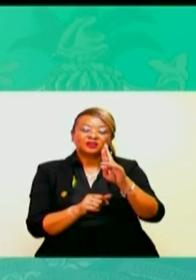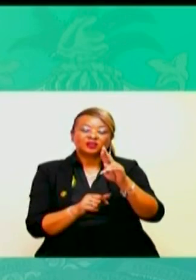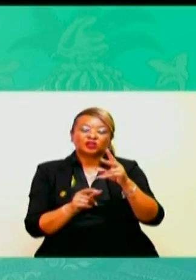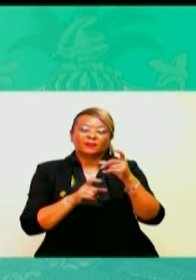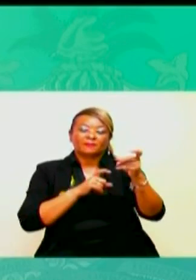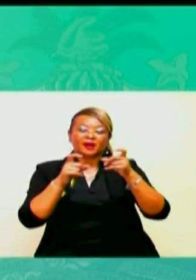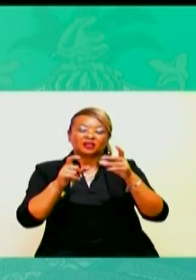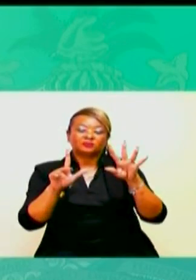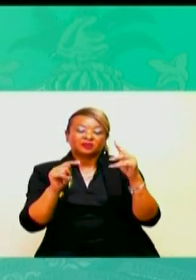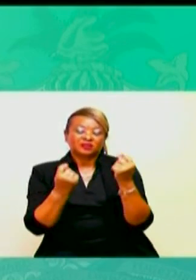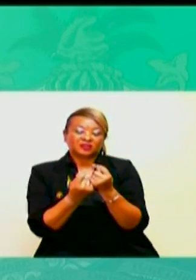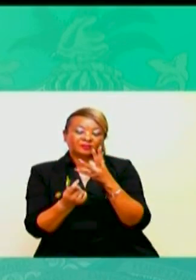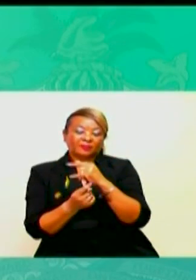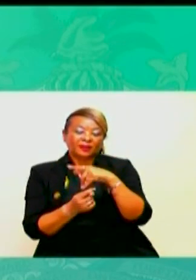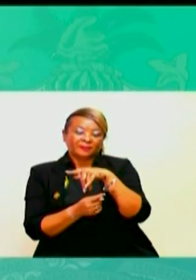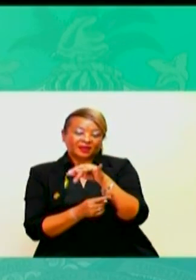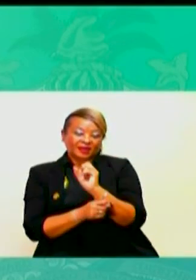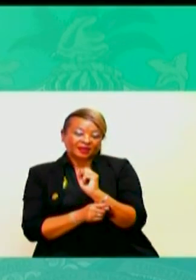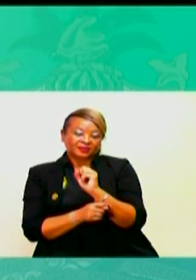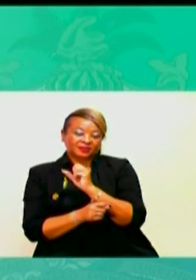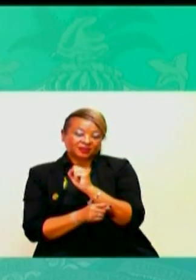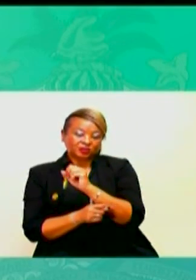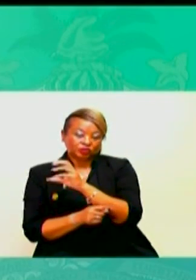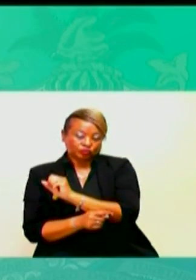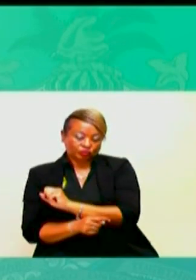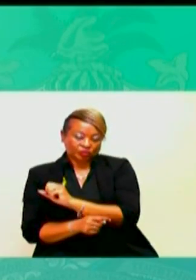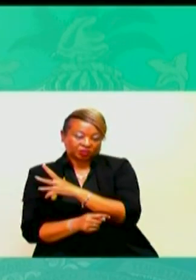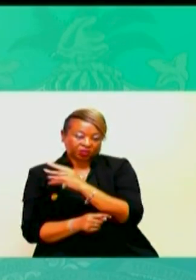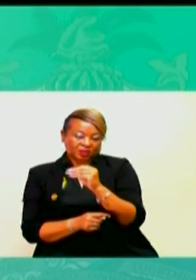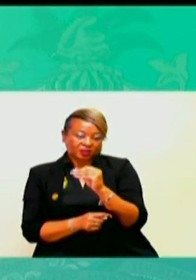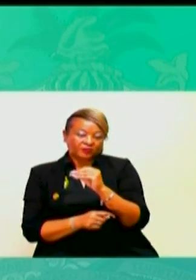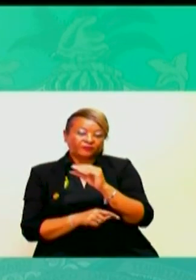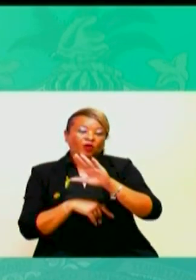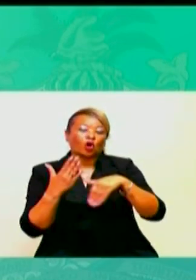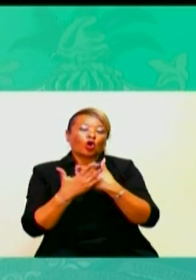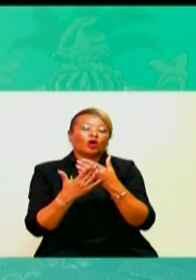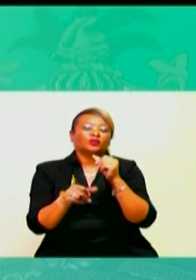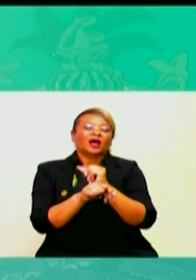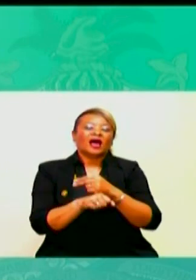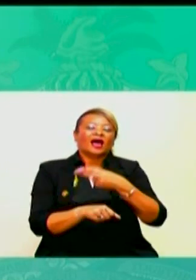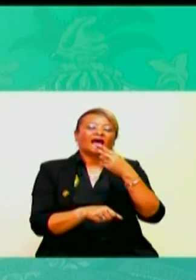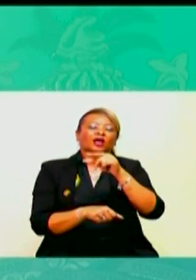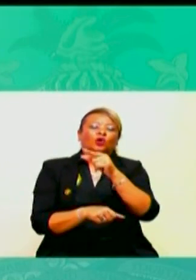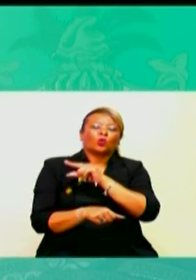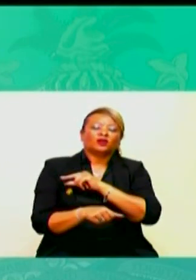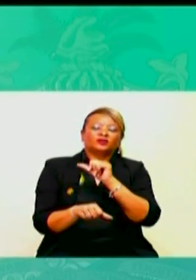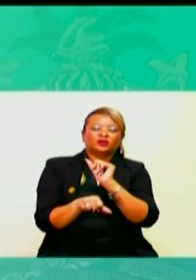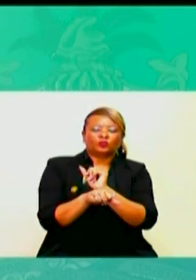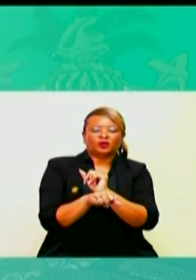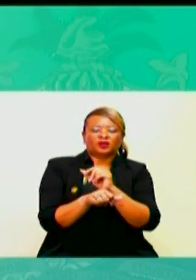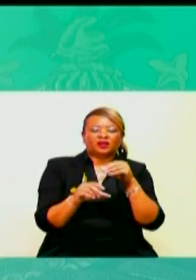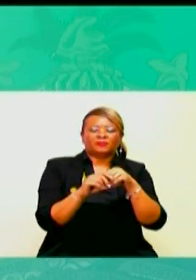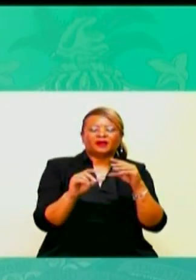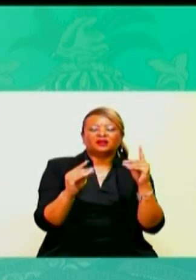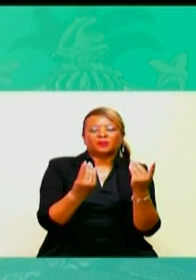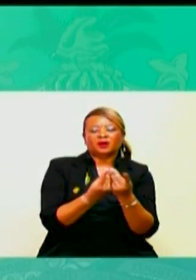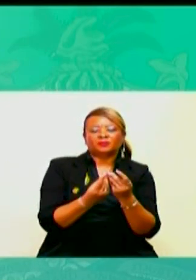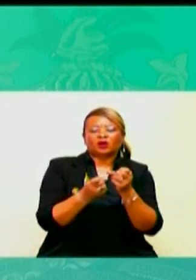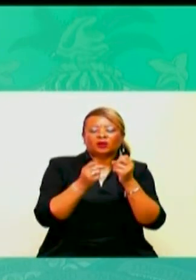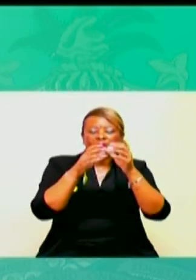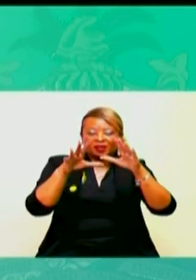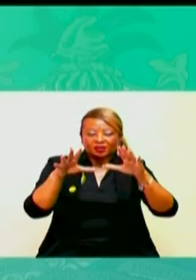my PS, Permanent Secretary Cecilia Strawn, for the work, the high quality of work that they're doing in my department. God continue to bless each